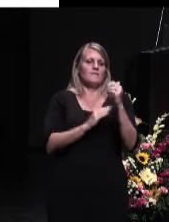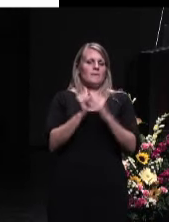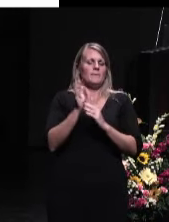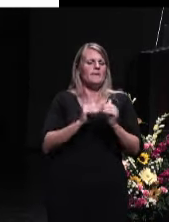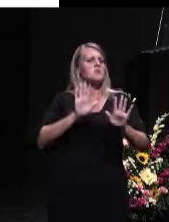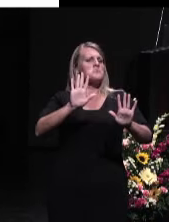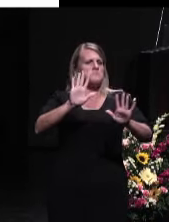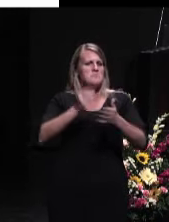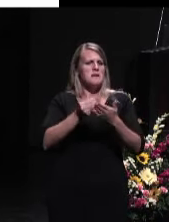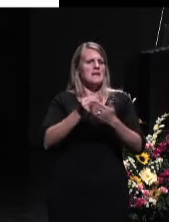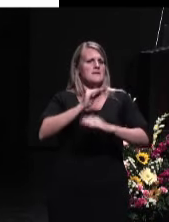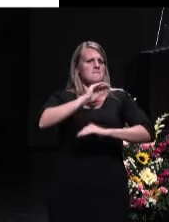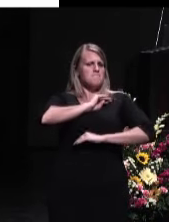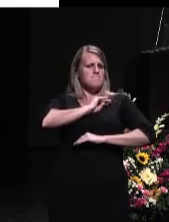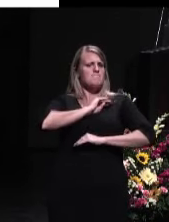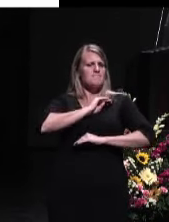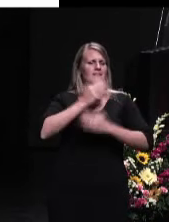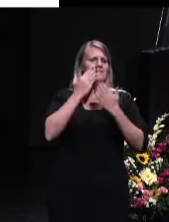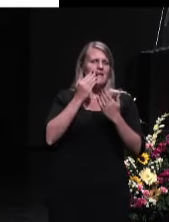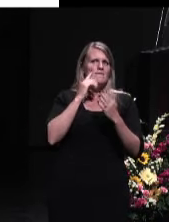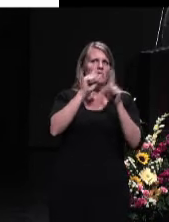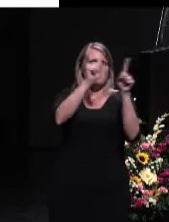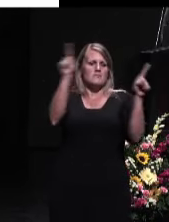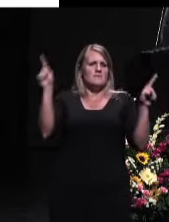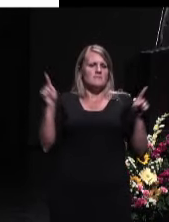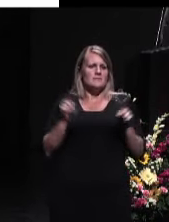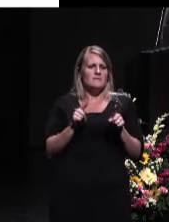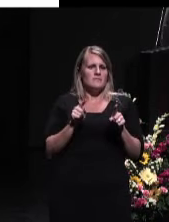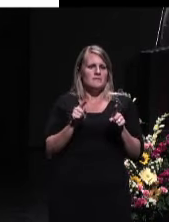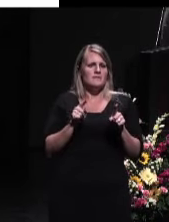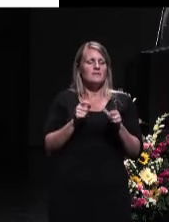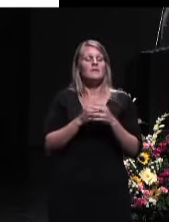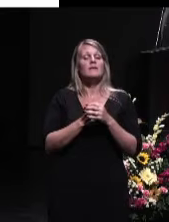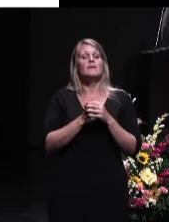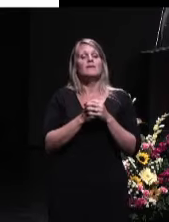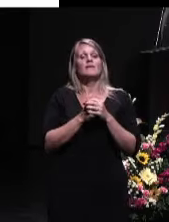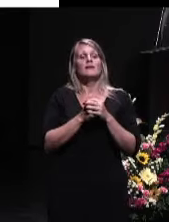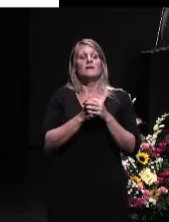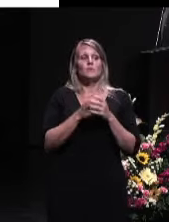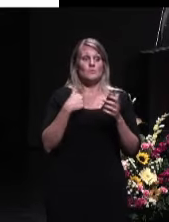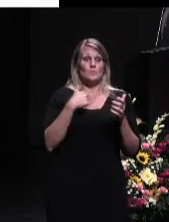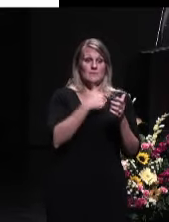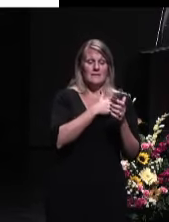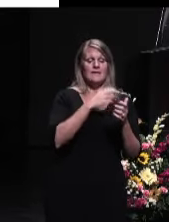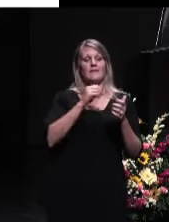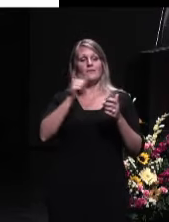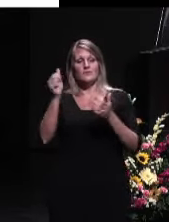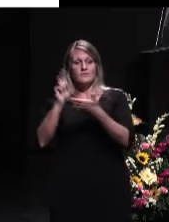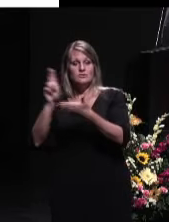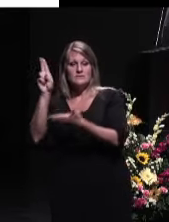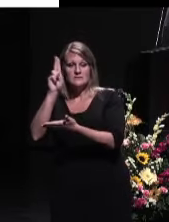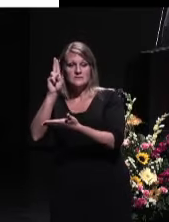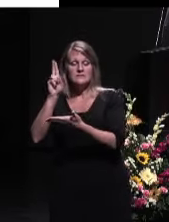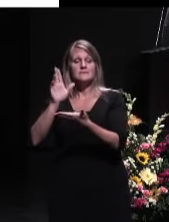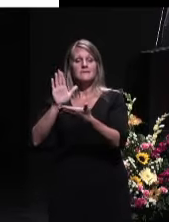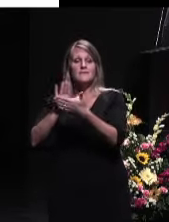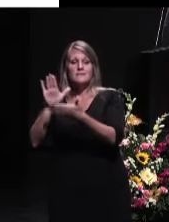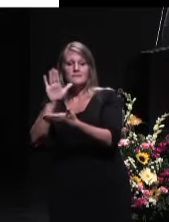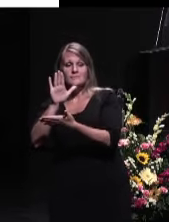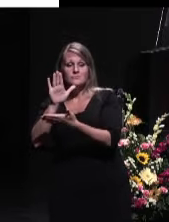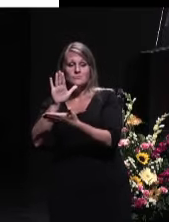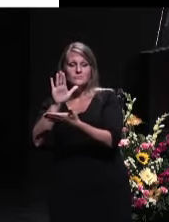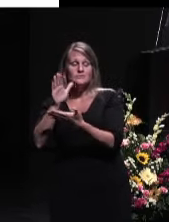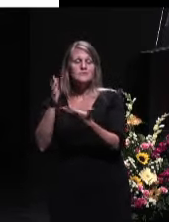that we're in. Now, that said, we, as well as the rest of higher ed today, face what I consider to be headwinds.